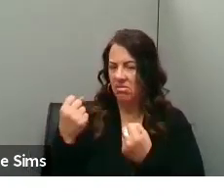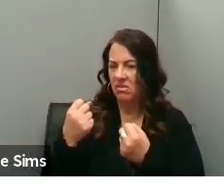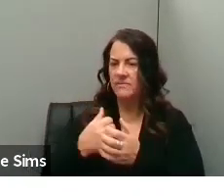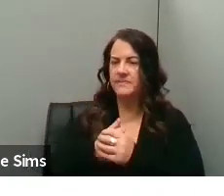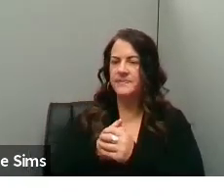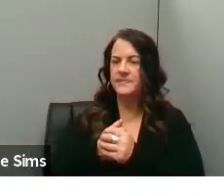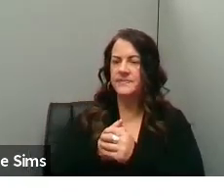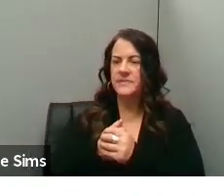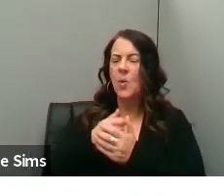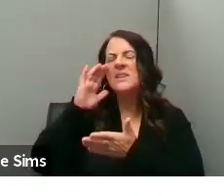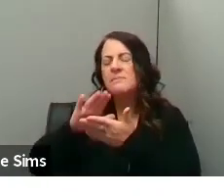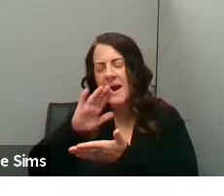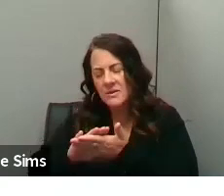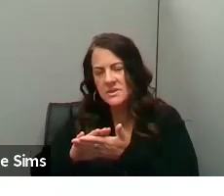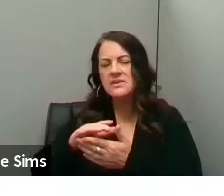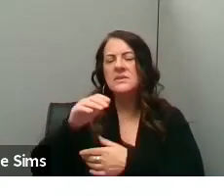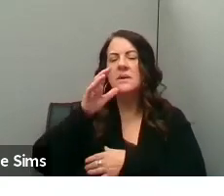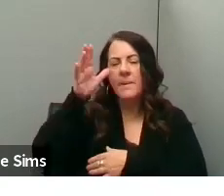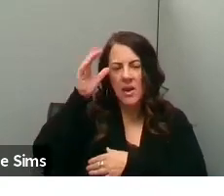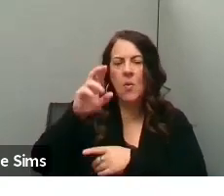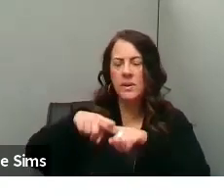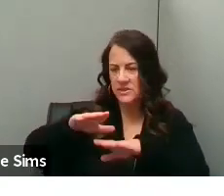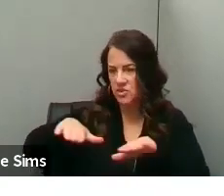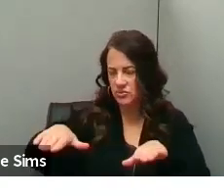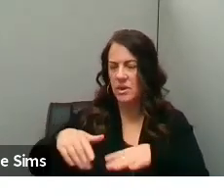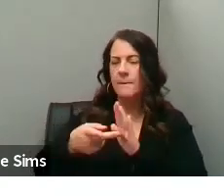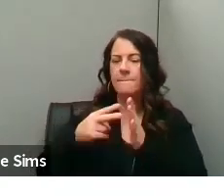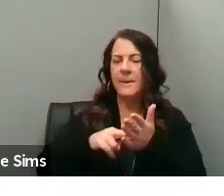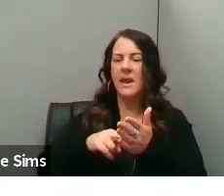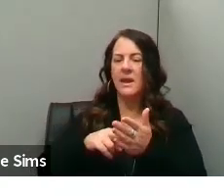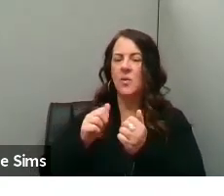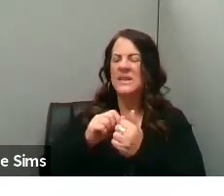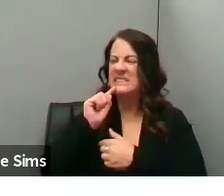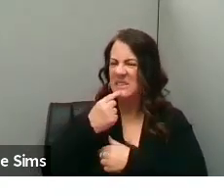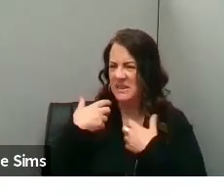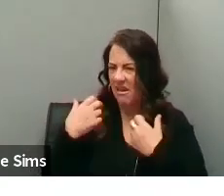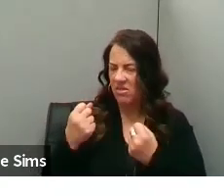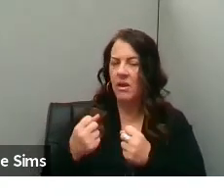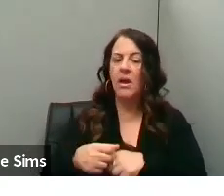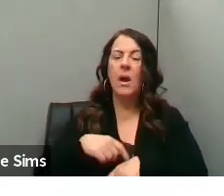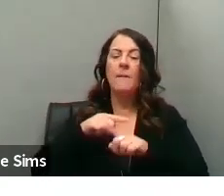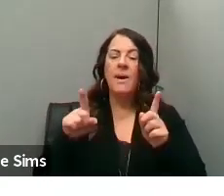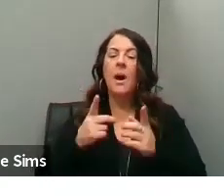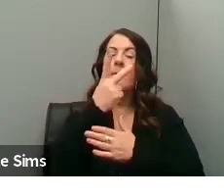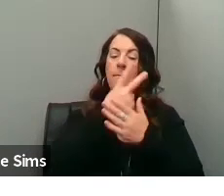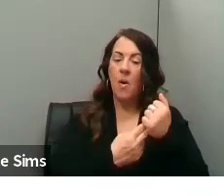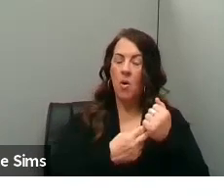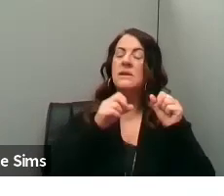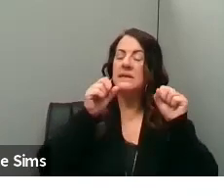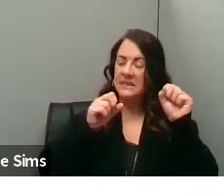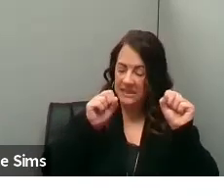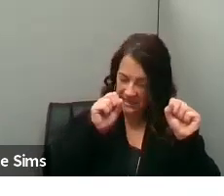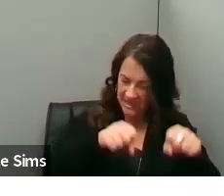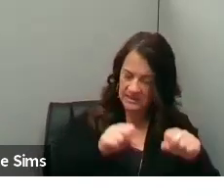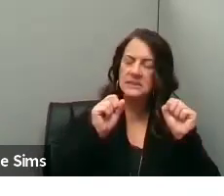Both the FMLA and the CFRA apply if there are at least 50 employees within 75